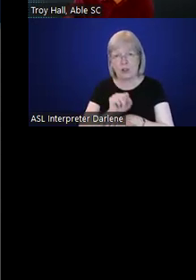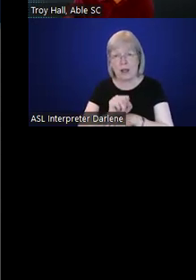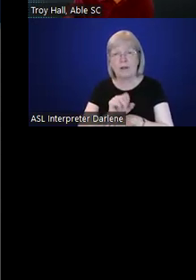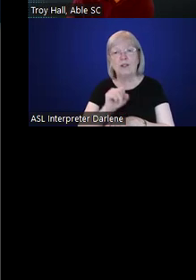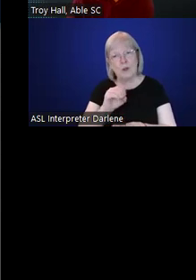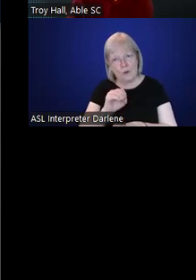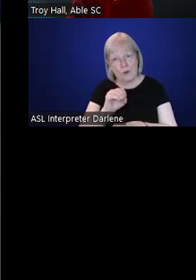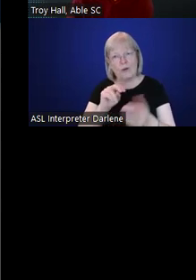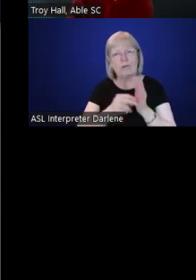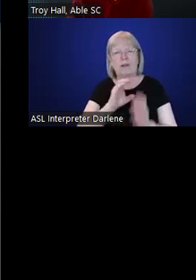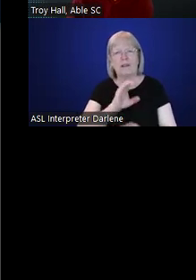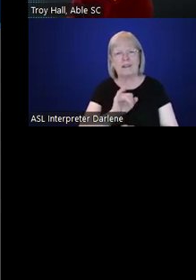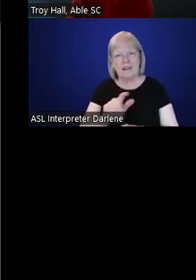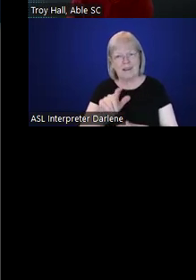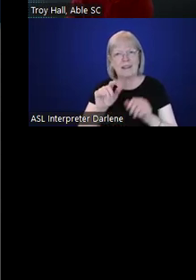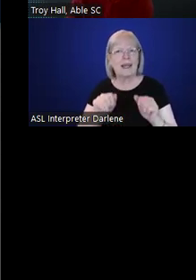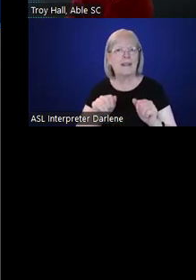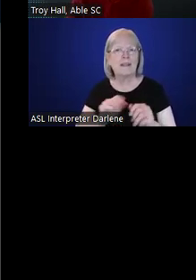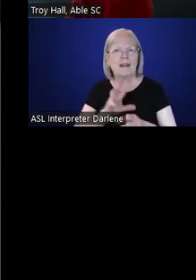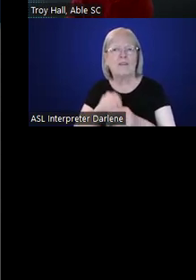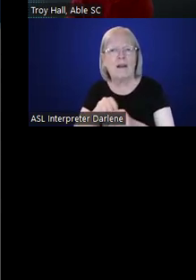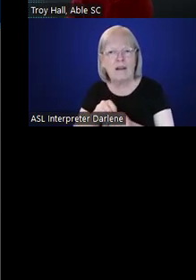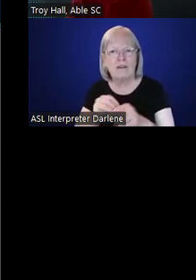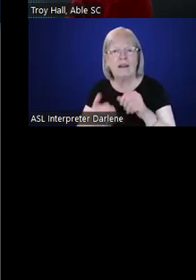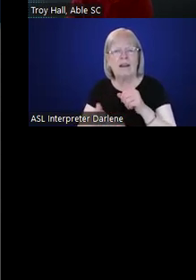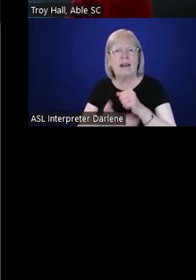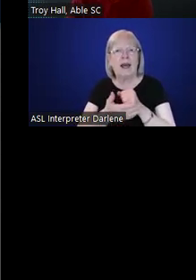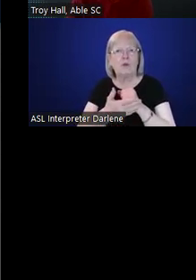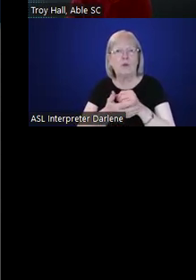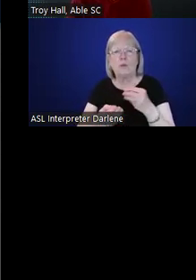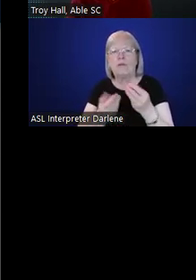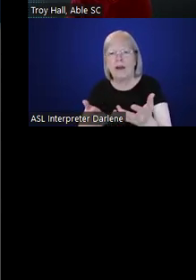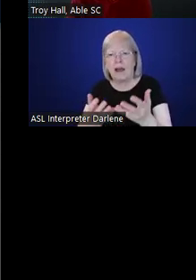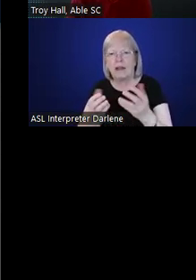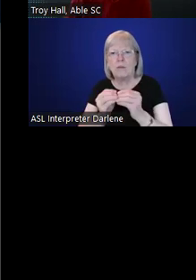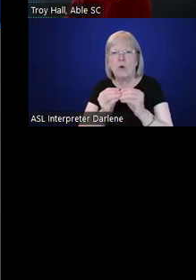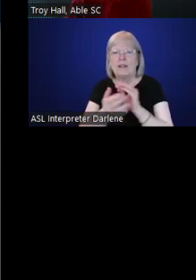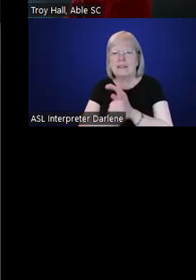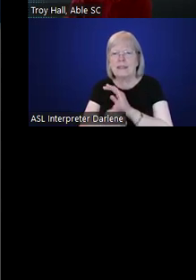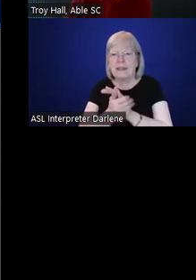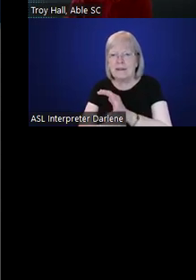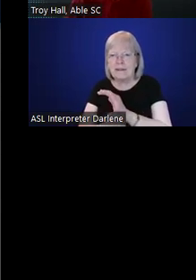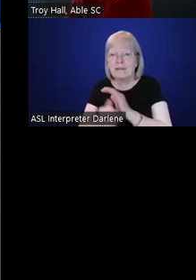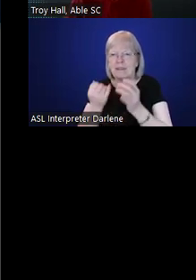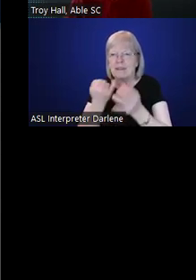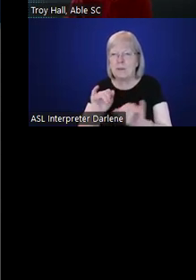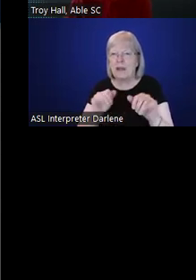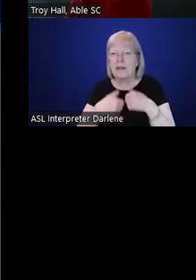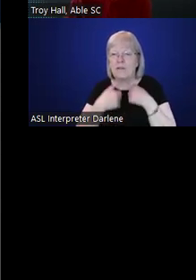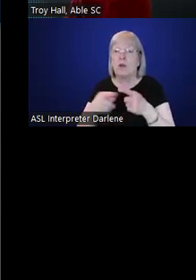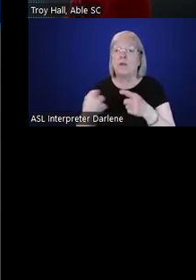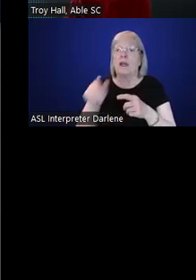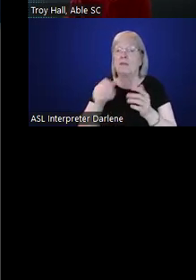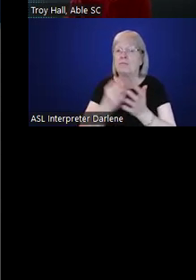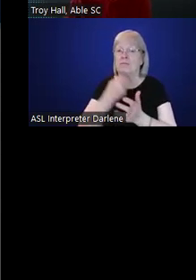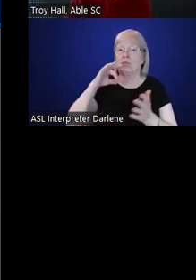Independent Living can kind of step in and help provide those independent living skills to get people on track so they can benefit. They can